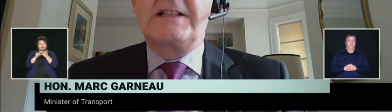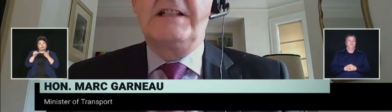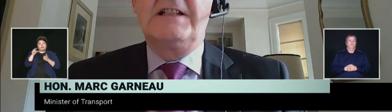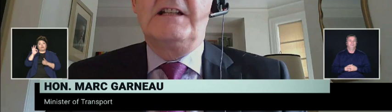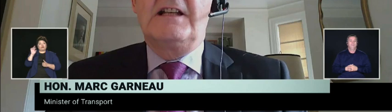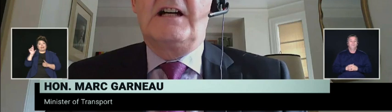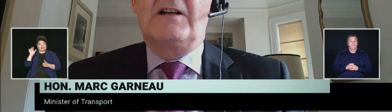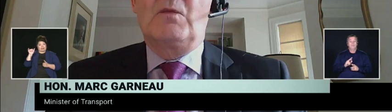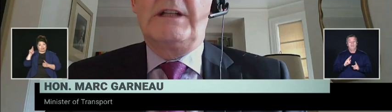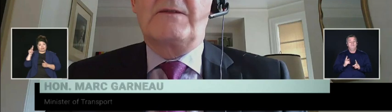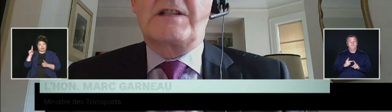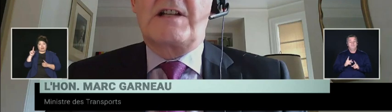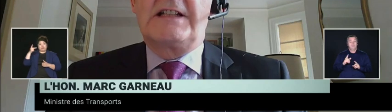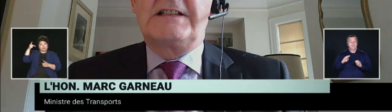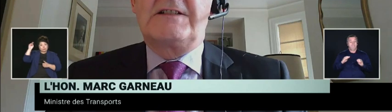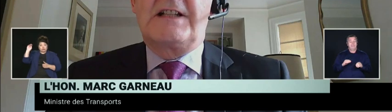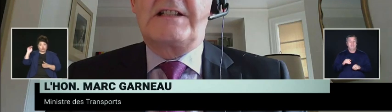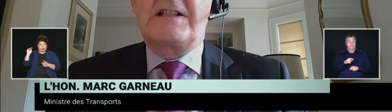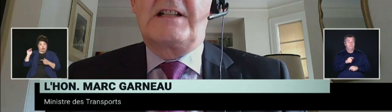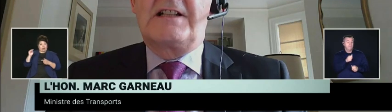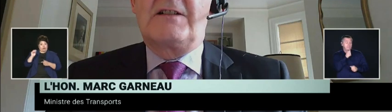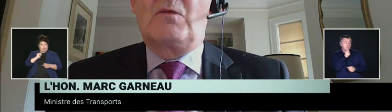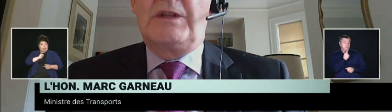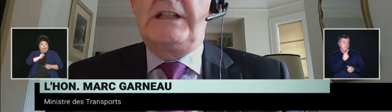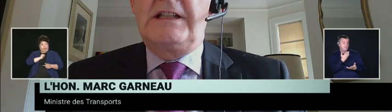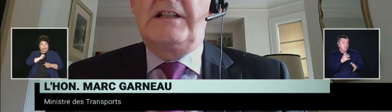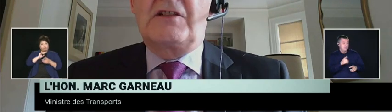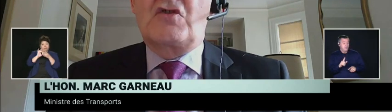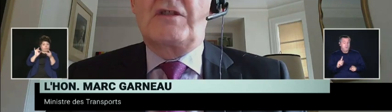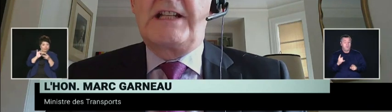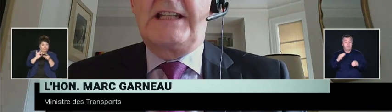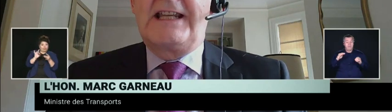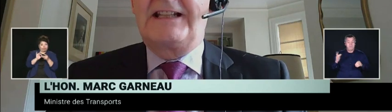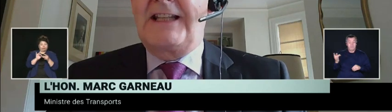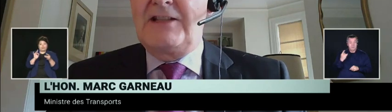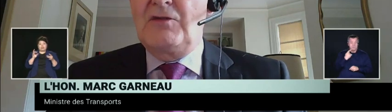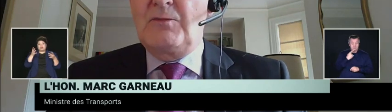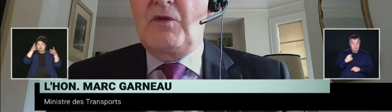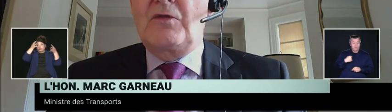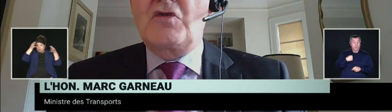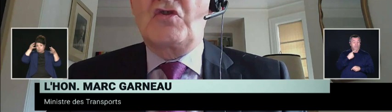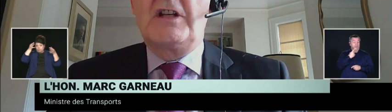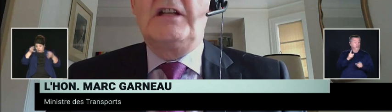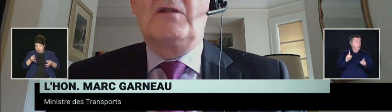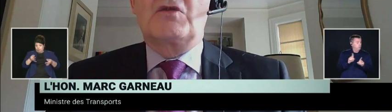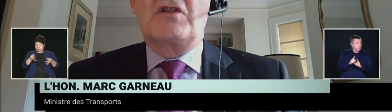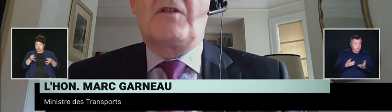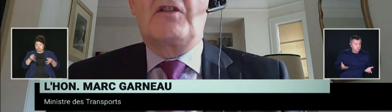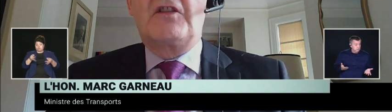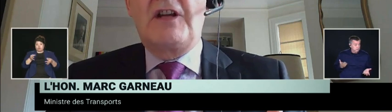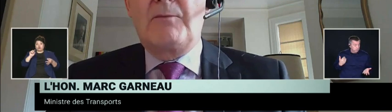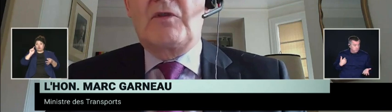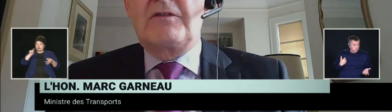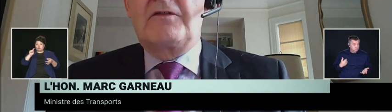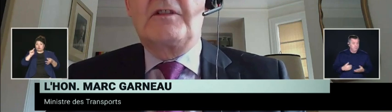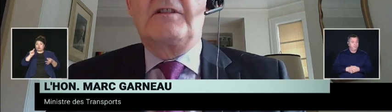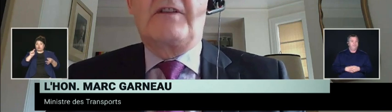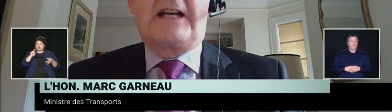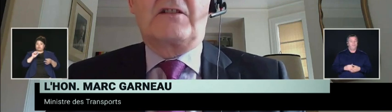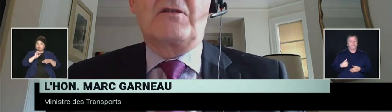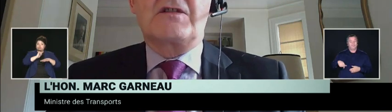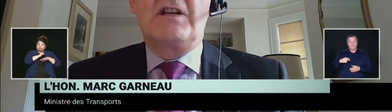have said, we have decided that we should take a layered approach which involves a number